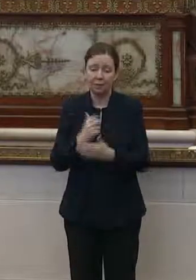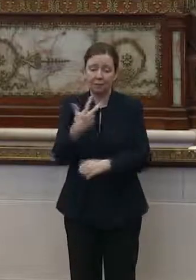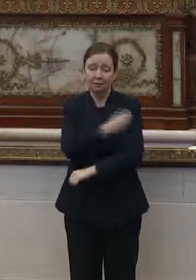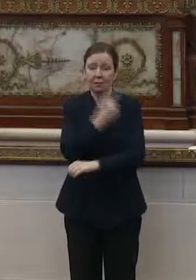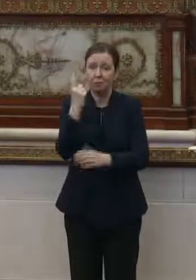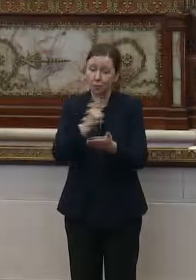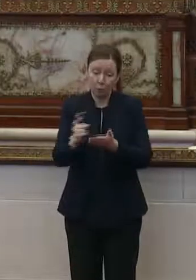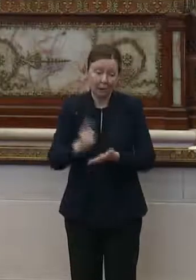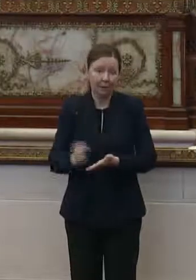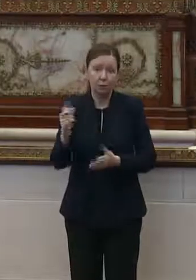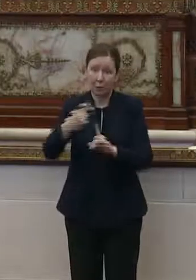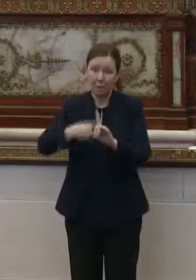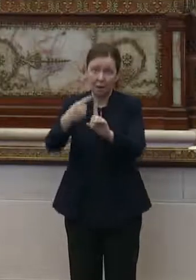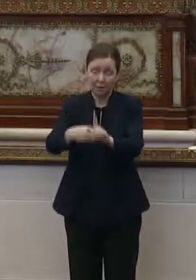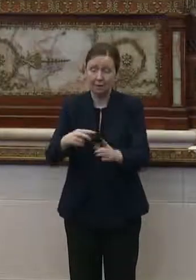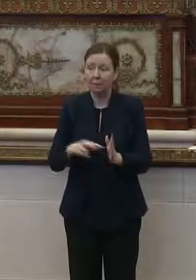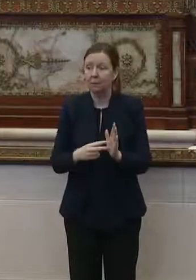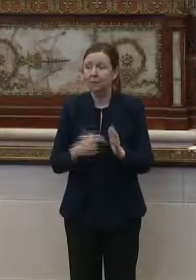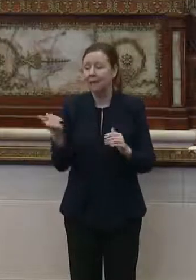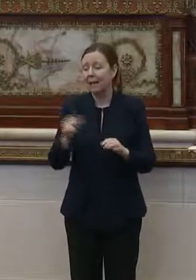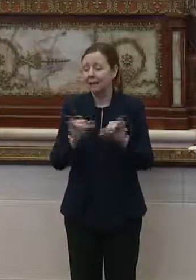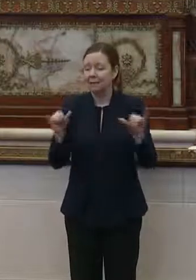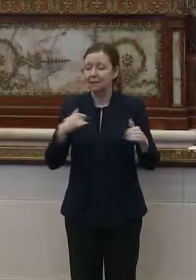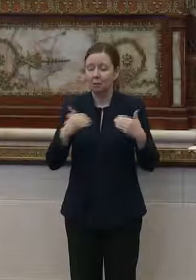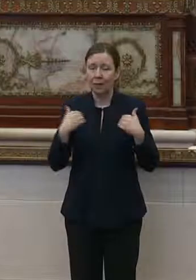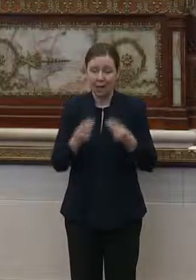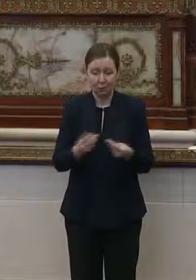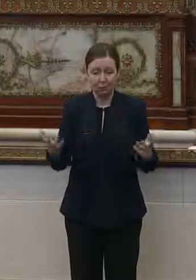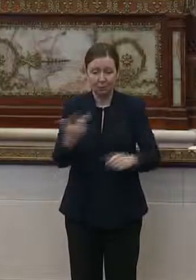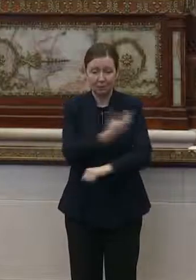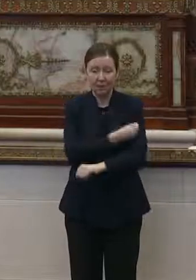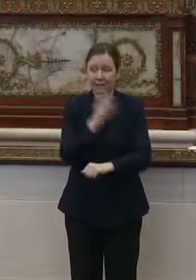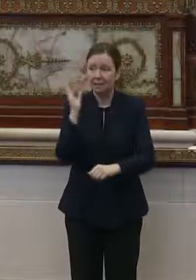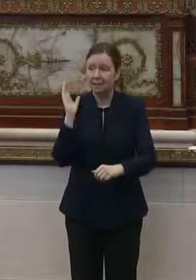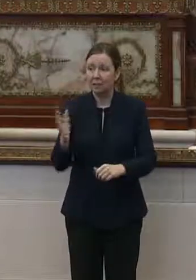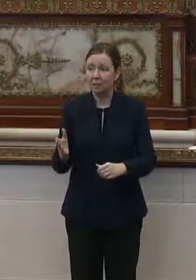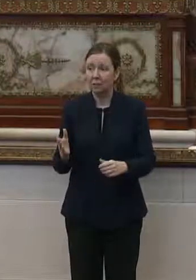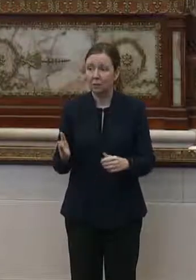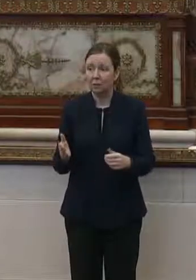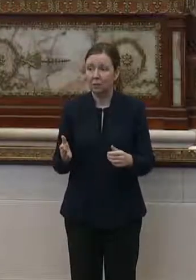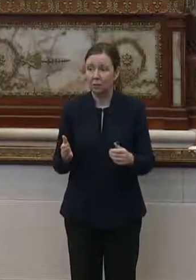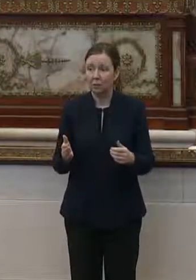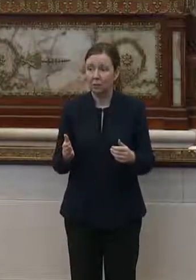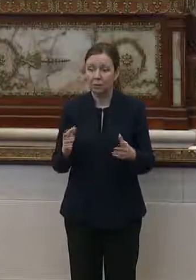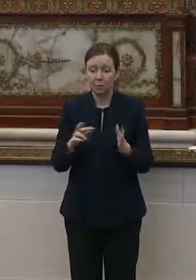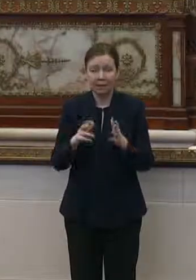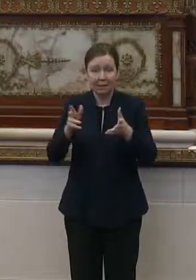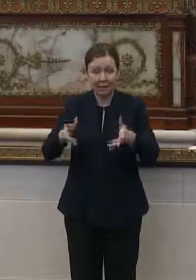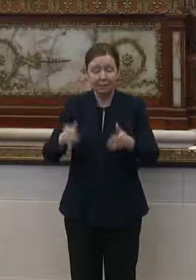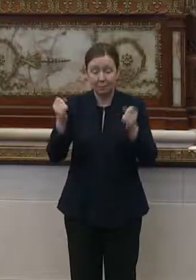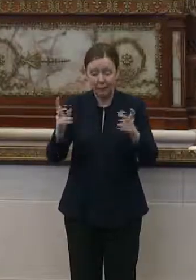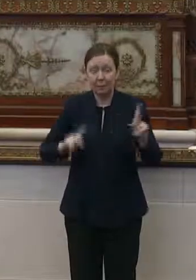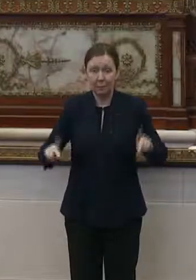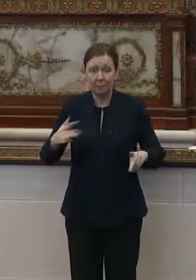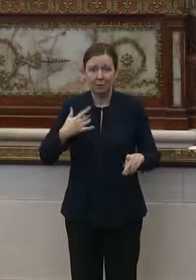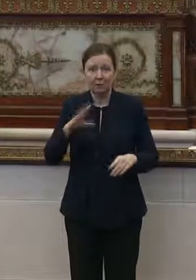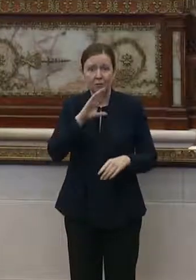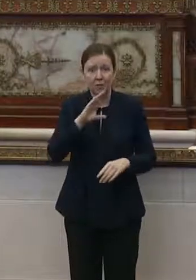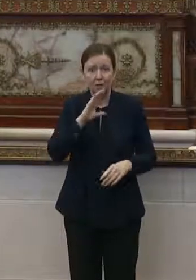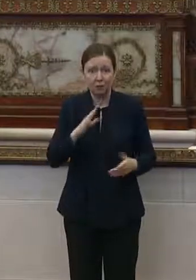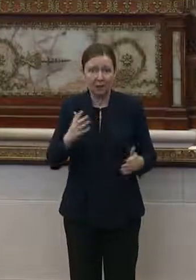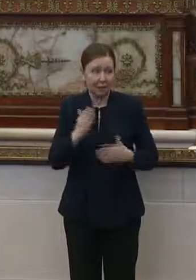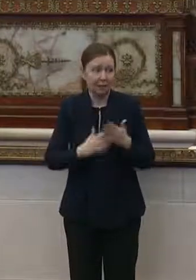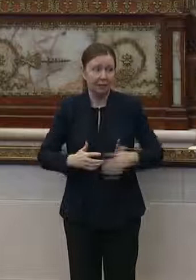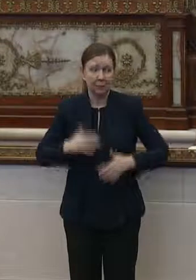weeks or months. That means that any system we have of distributing vaccine will inevitably leave many Philadelphia residents feeling frustrated, and some very